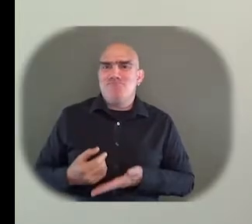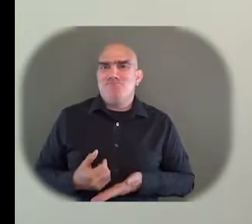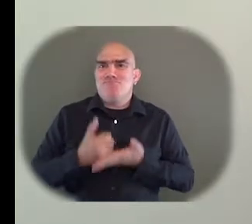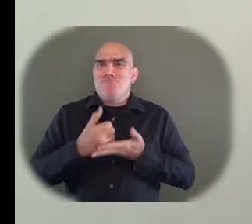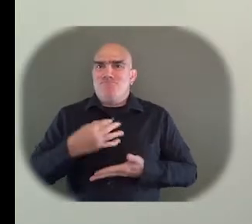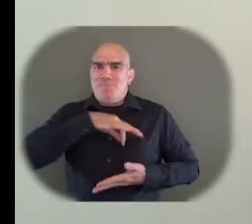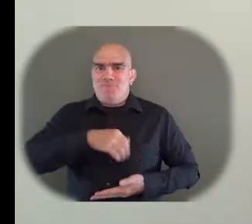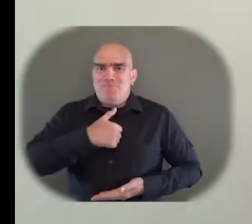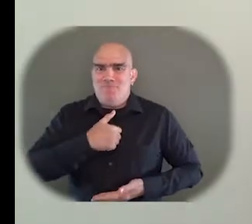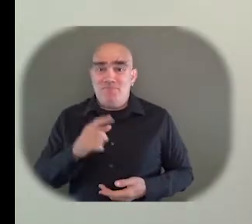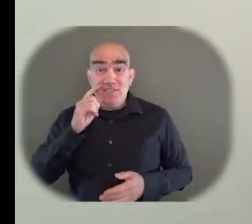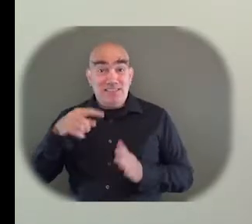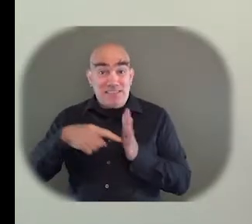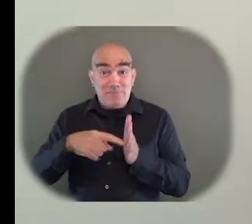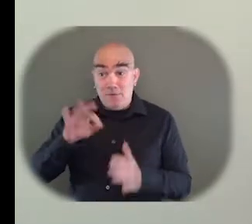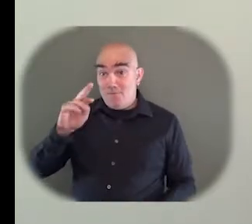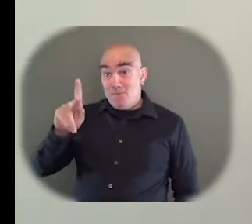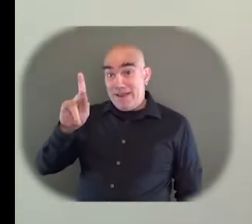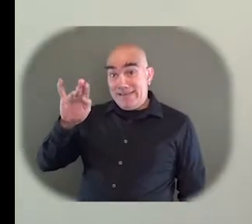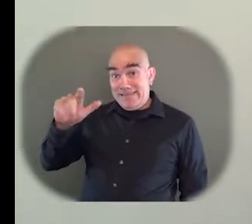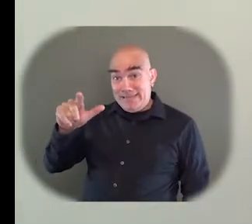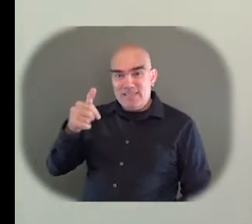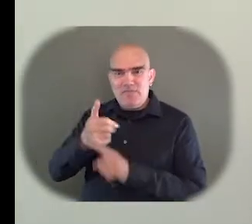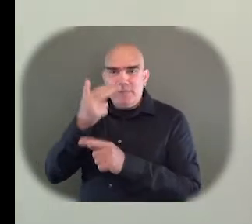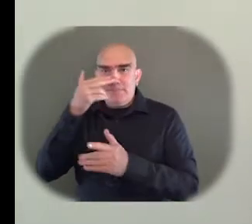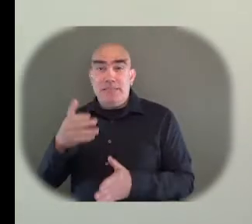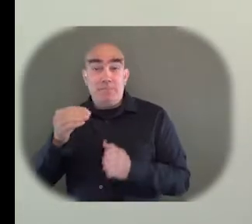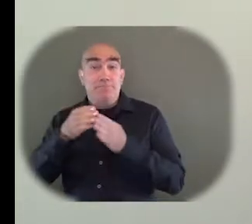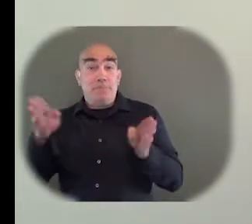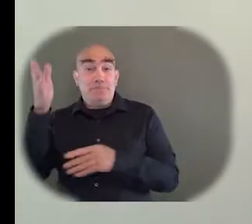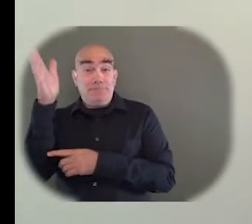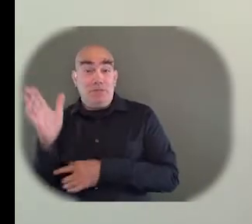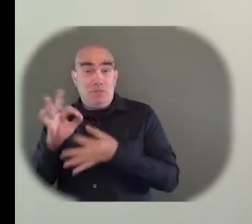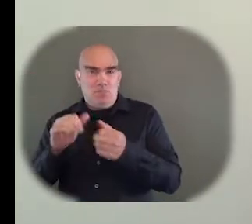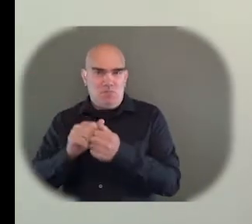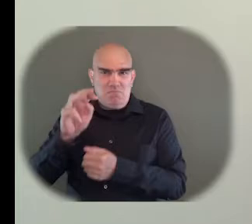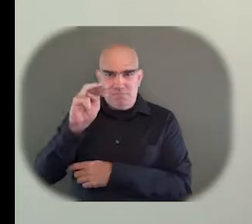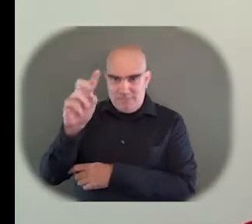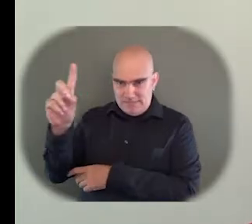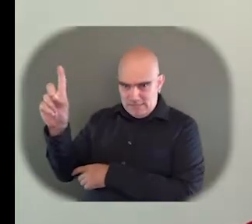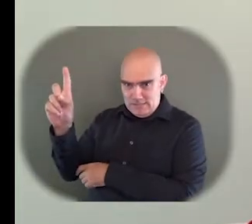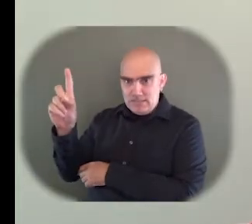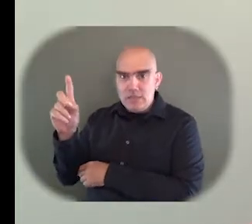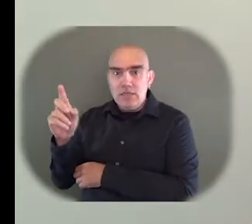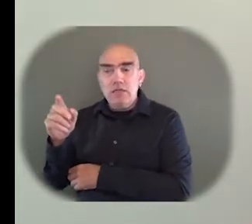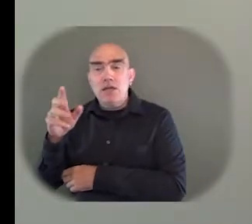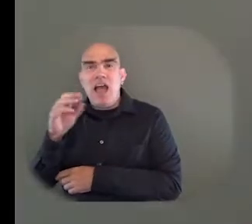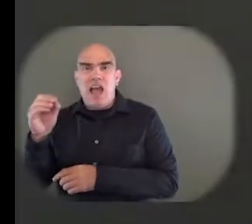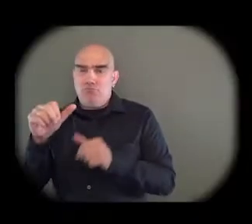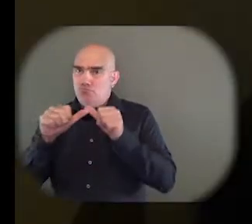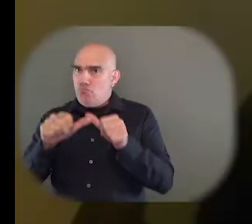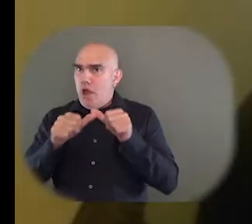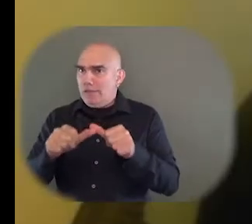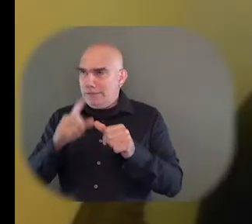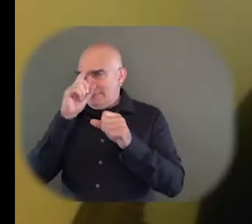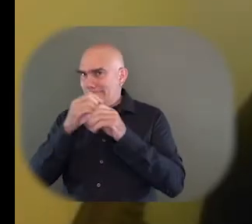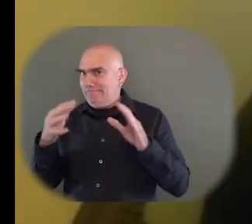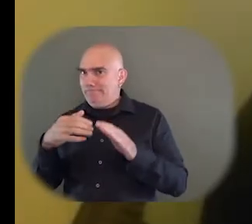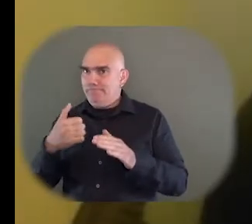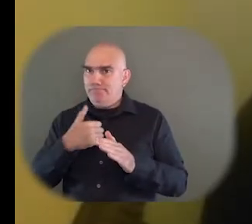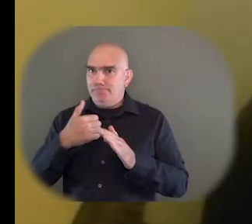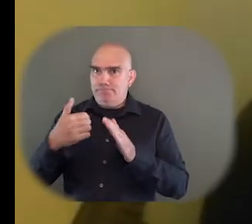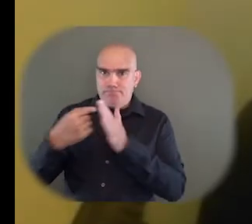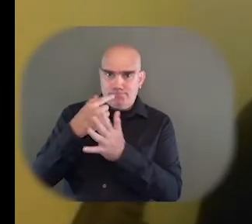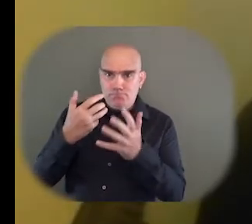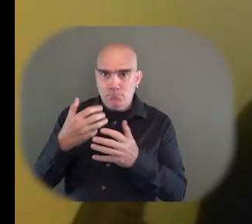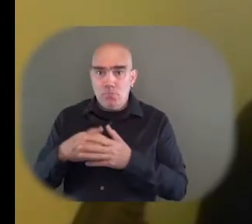chronic suicidality, says that a disproportionate amount of comedians he knows have a mental illness. He says